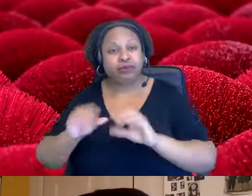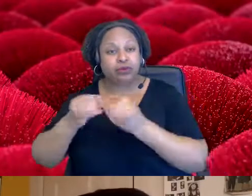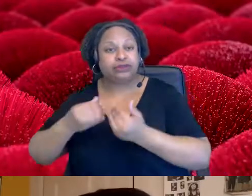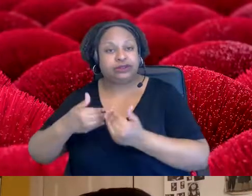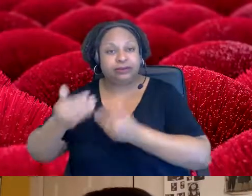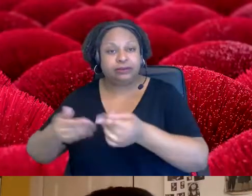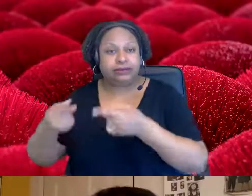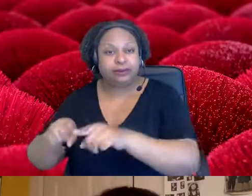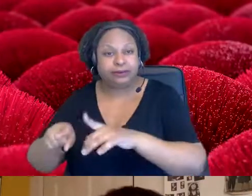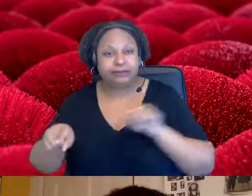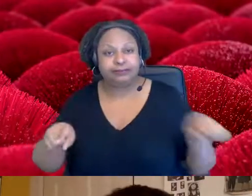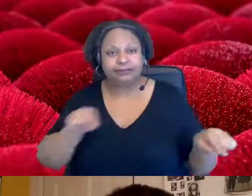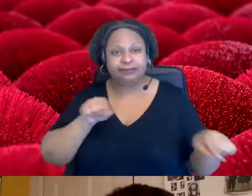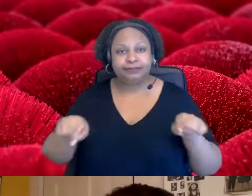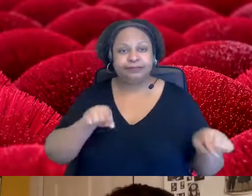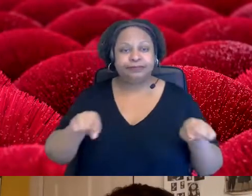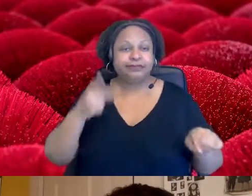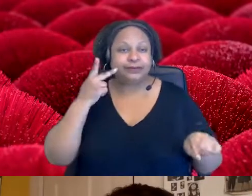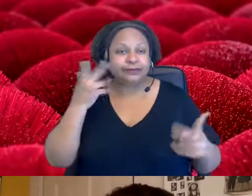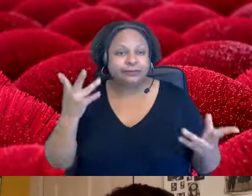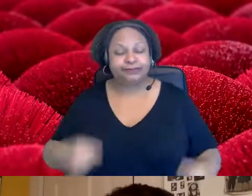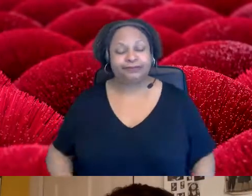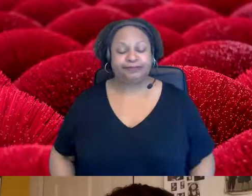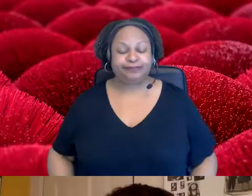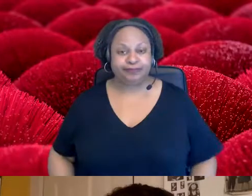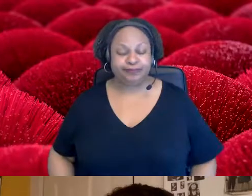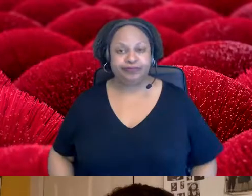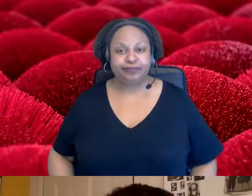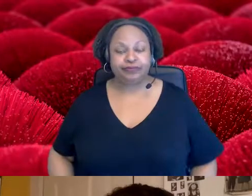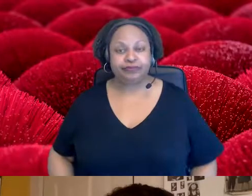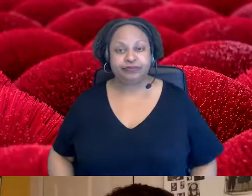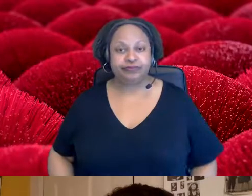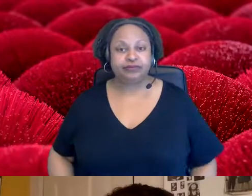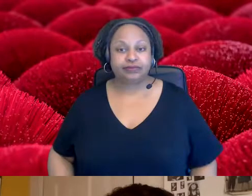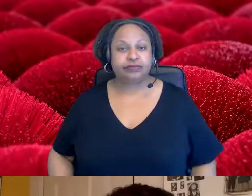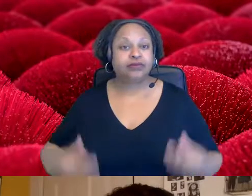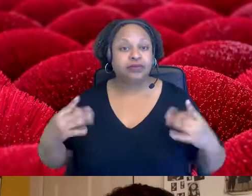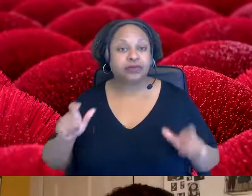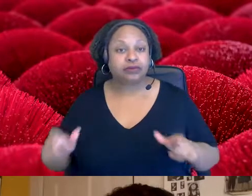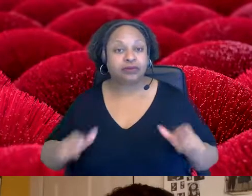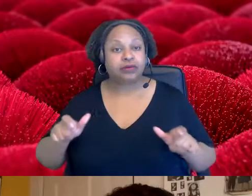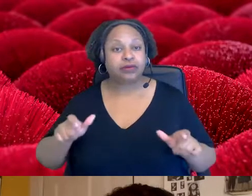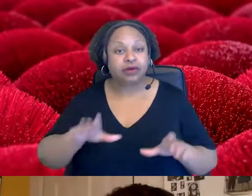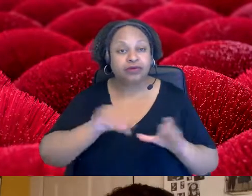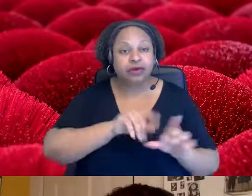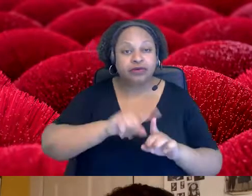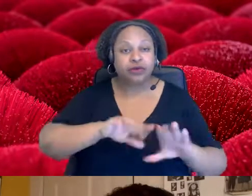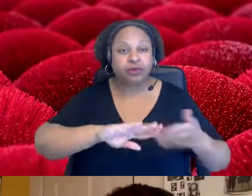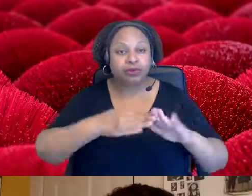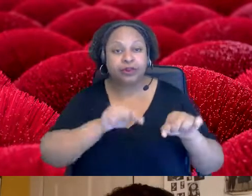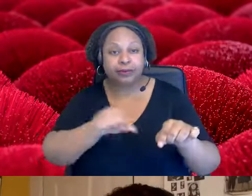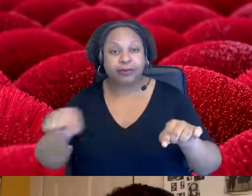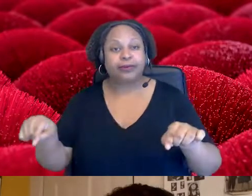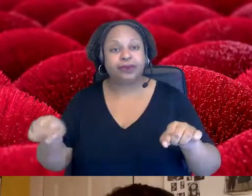reflected in our organizations. And so, you know, a lot of people from these communities are being called on now to come in